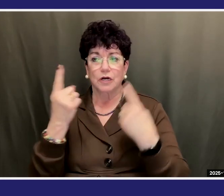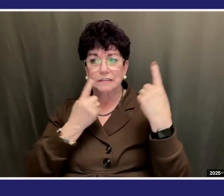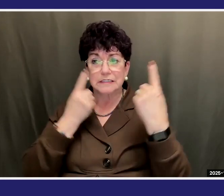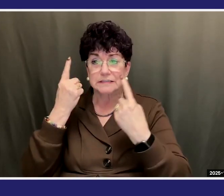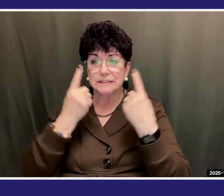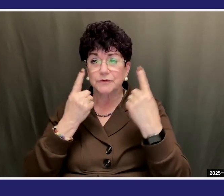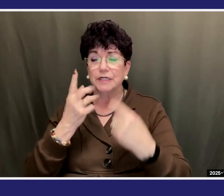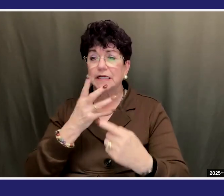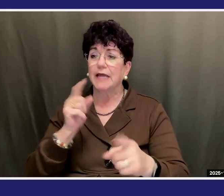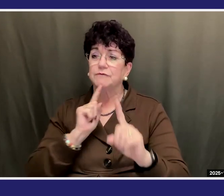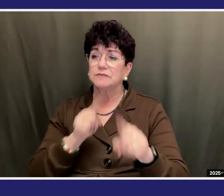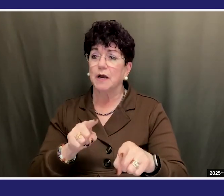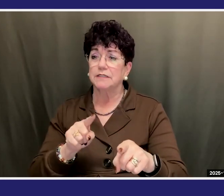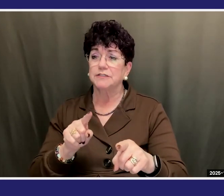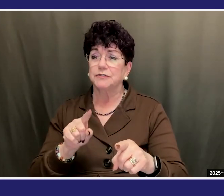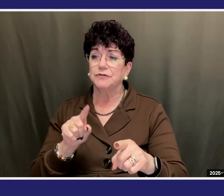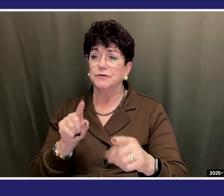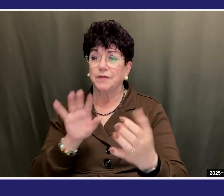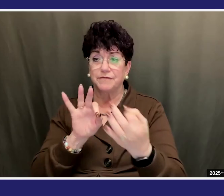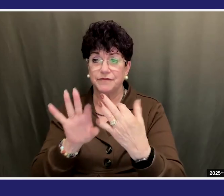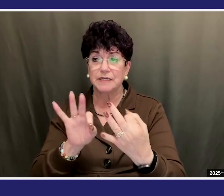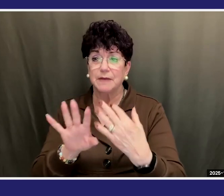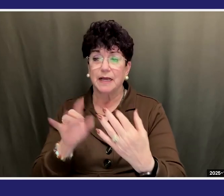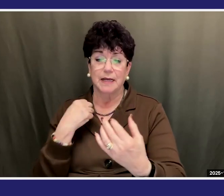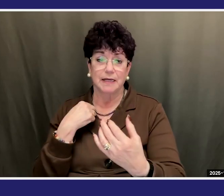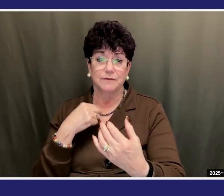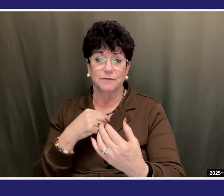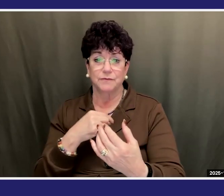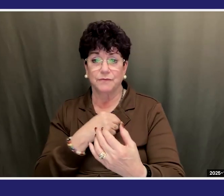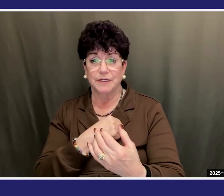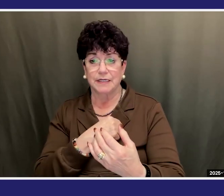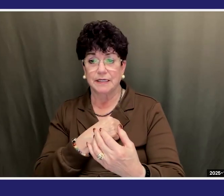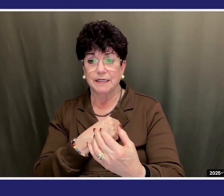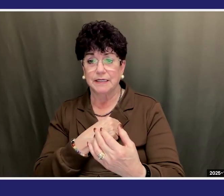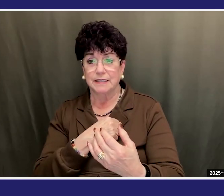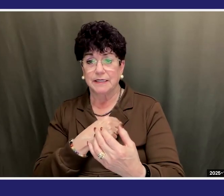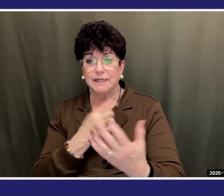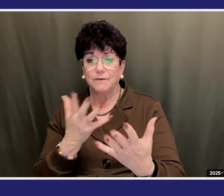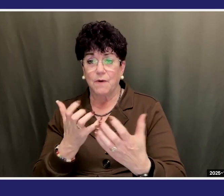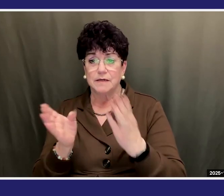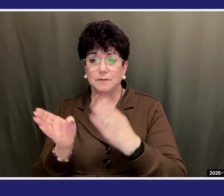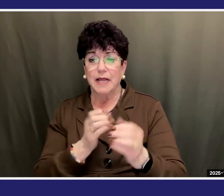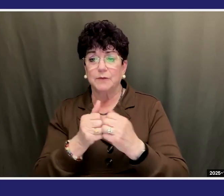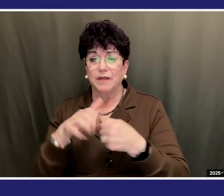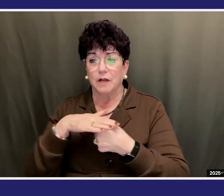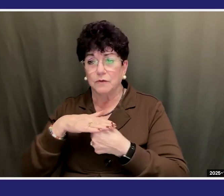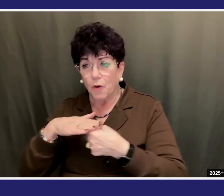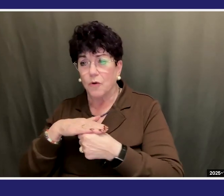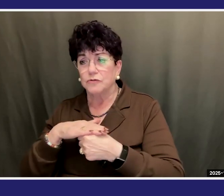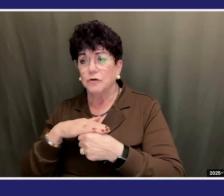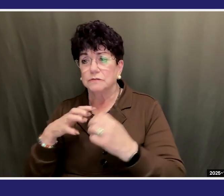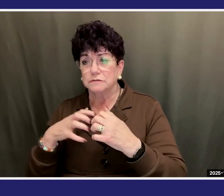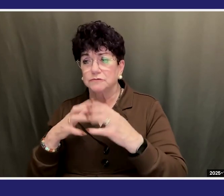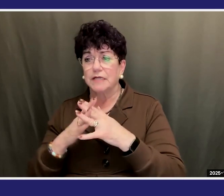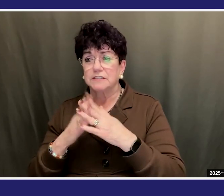considering and responding to the feedback for more for a plan that has a local strategy for implementation